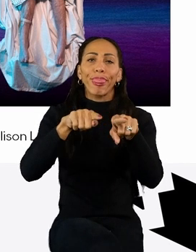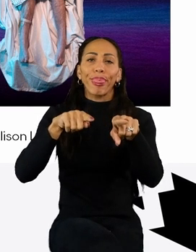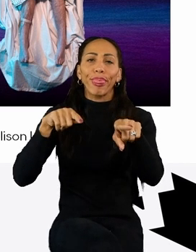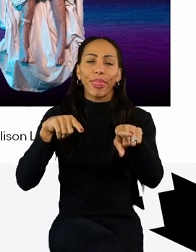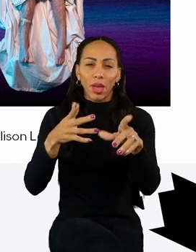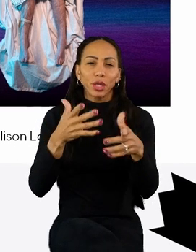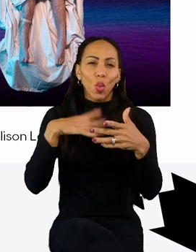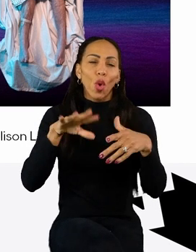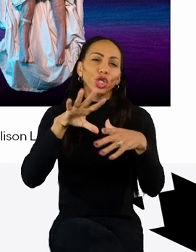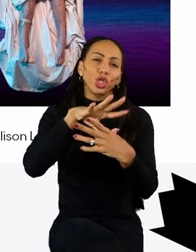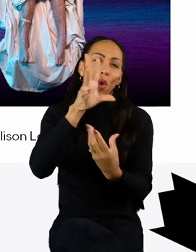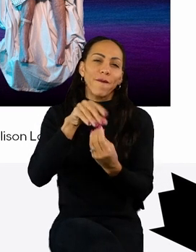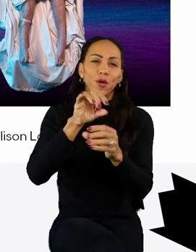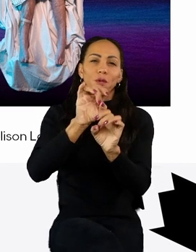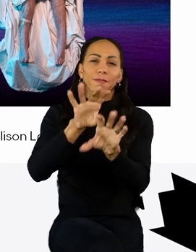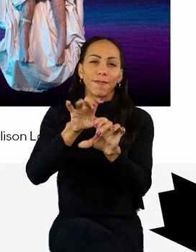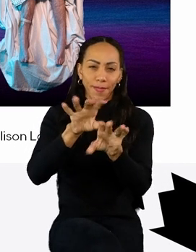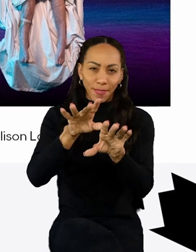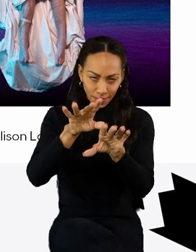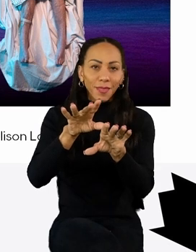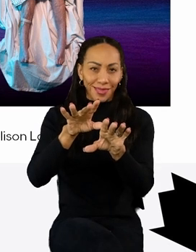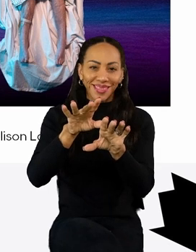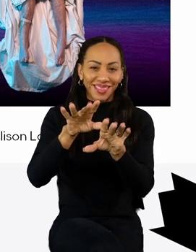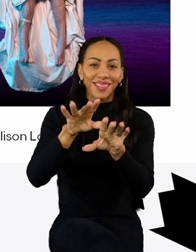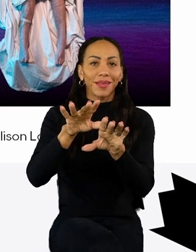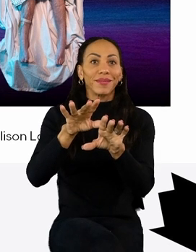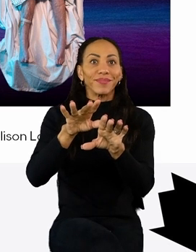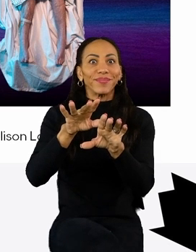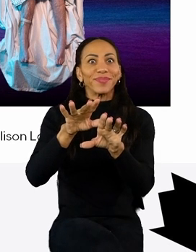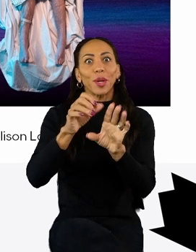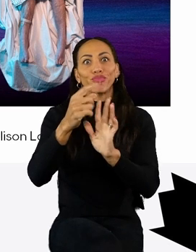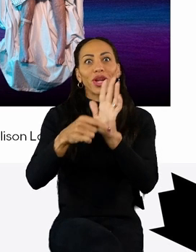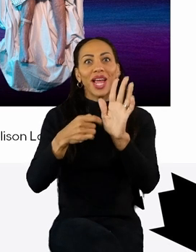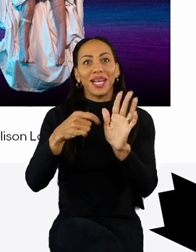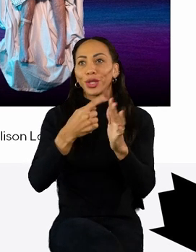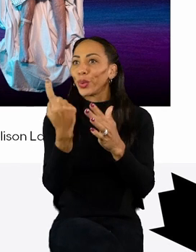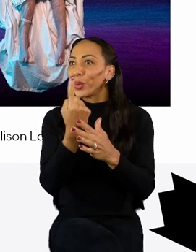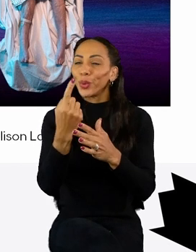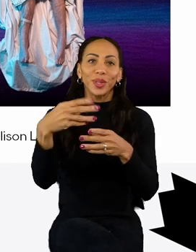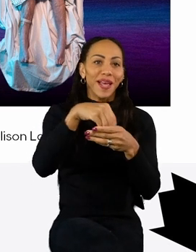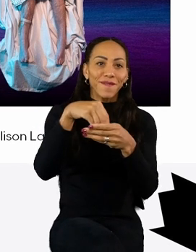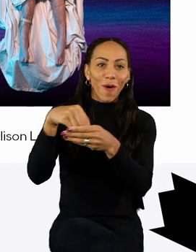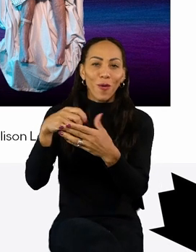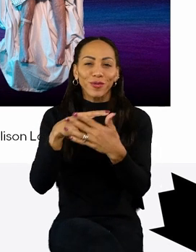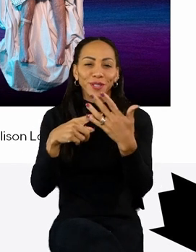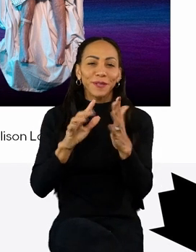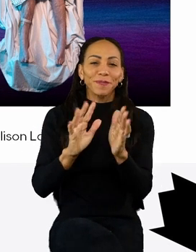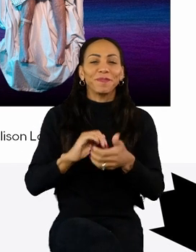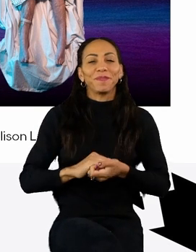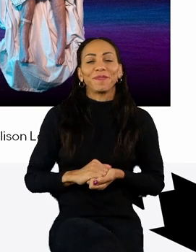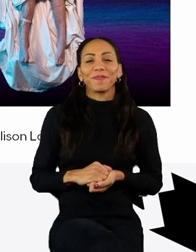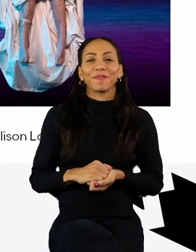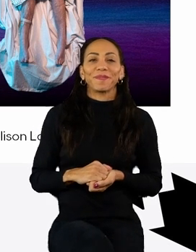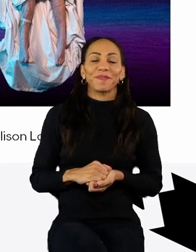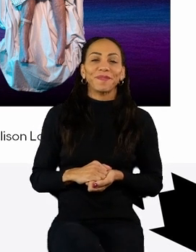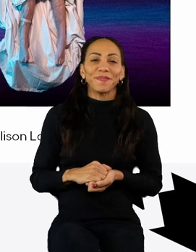our timing. But there you are. I just want to give you a little bit of a slide to give you a little overview of the entire project and who's involved. And you're